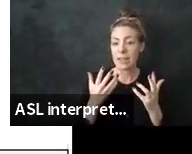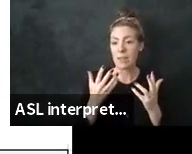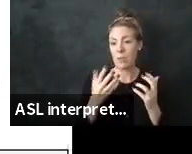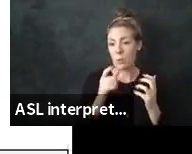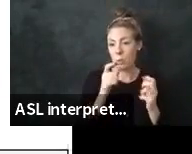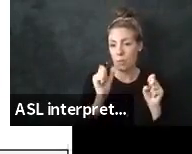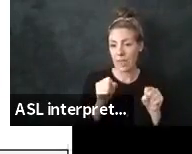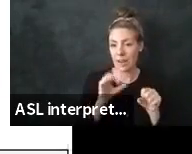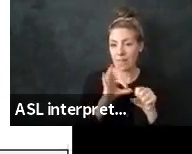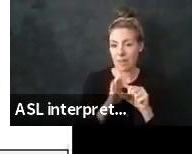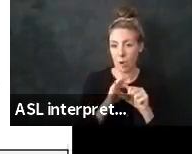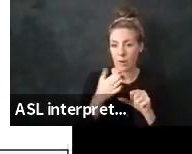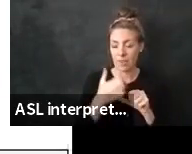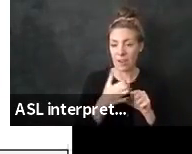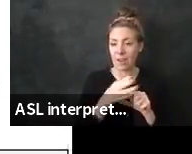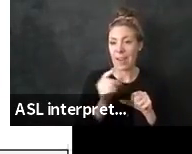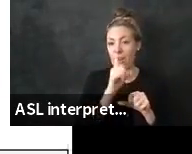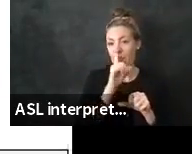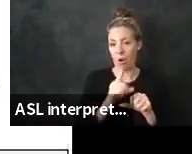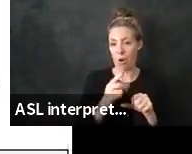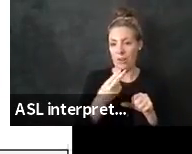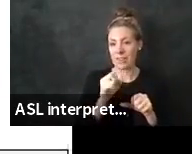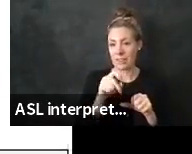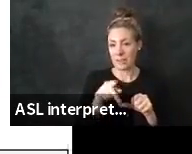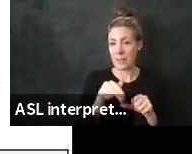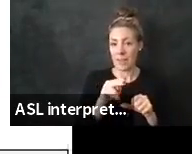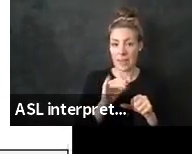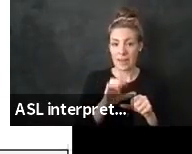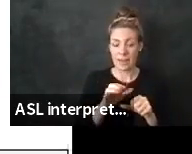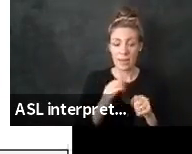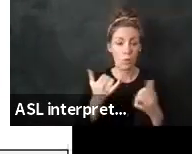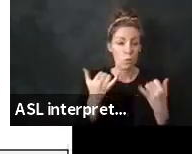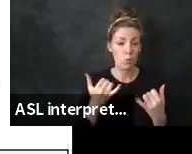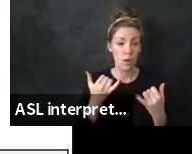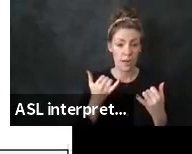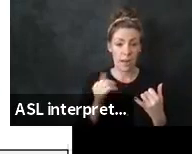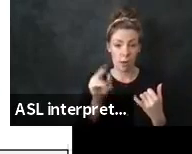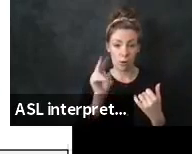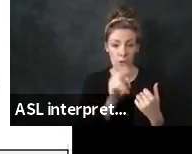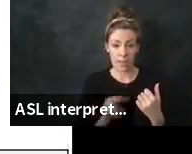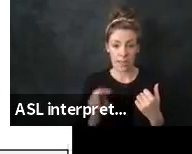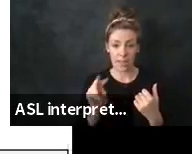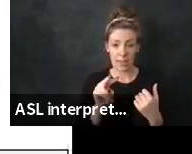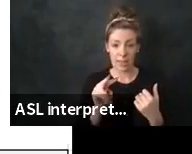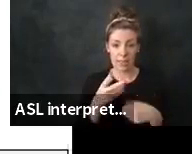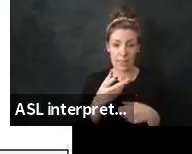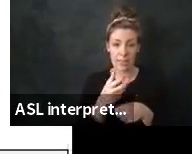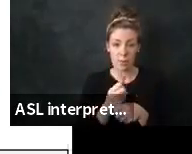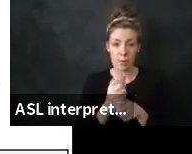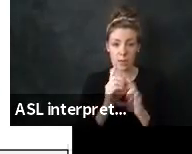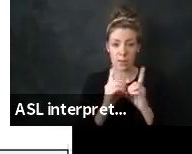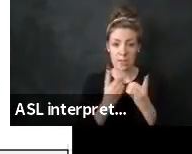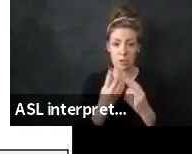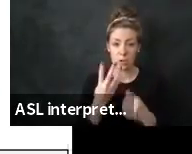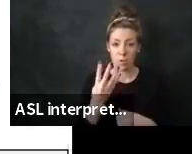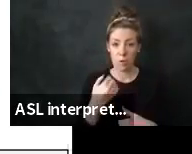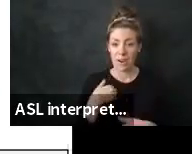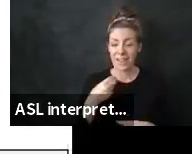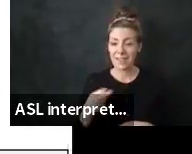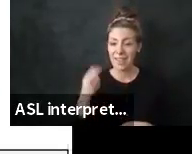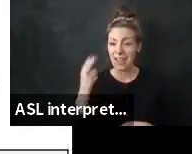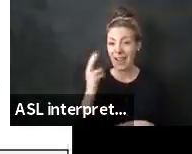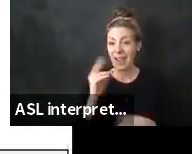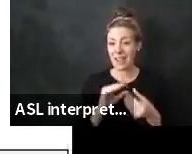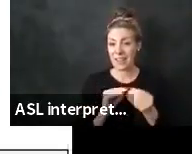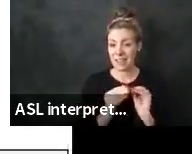population. Right now I'm seeing from this graph, summary that District 4 has the highest percentage